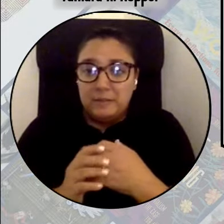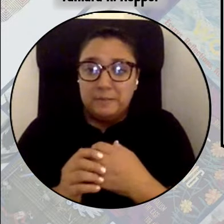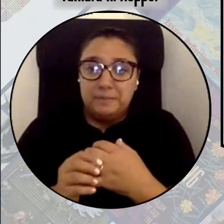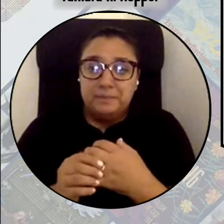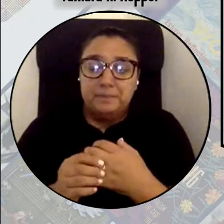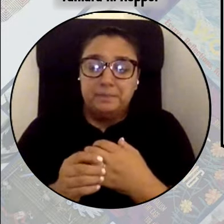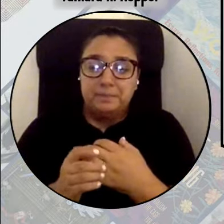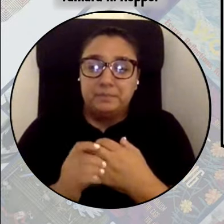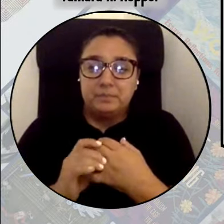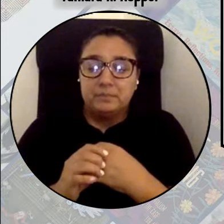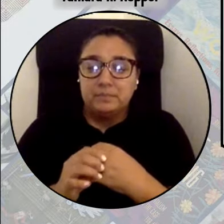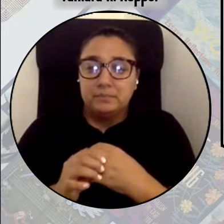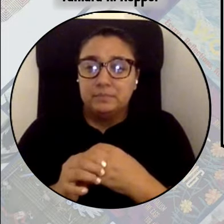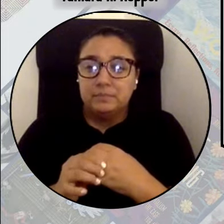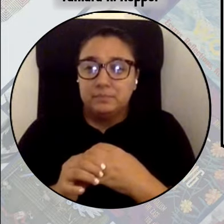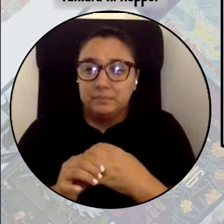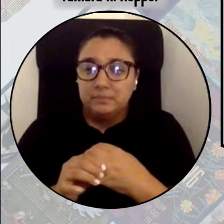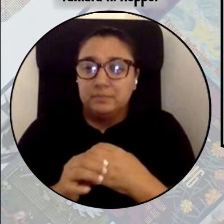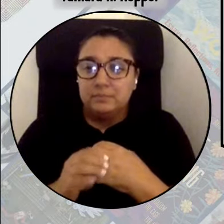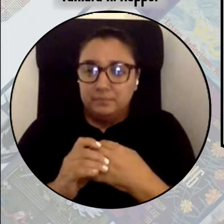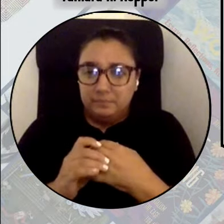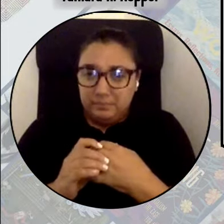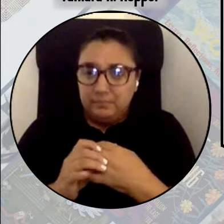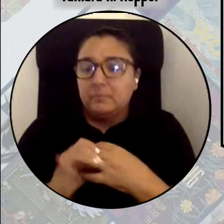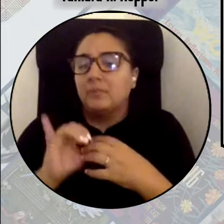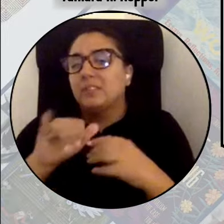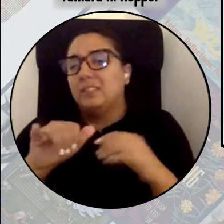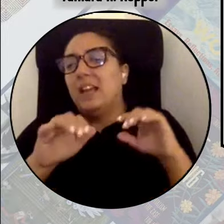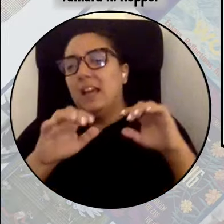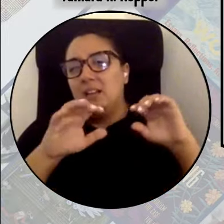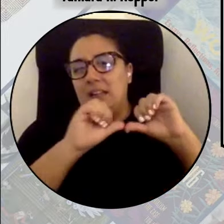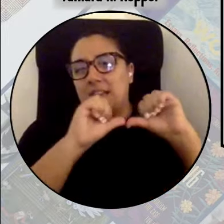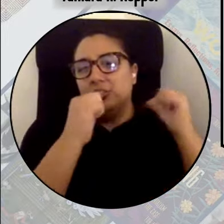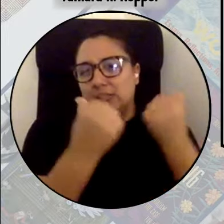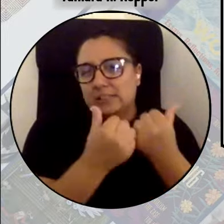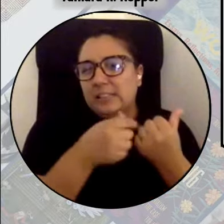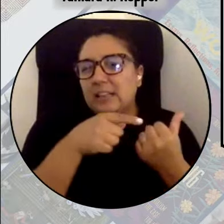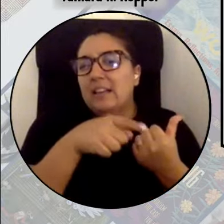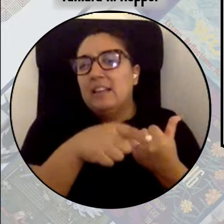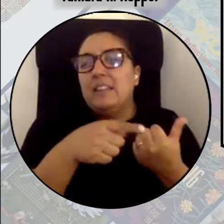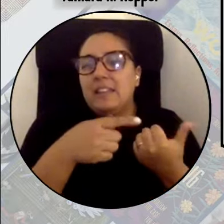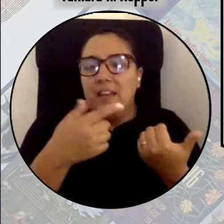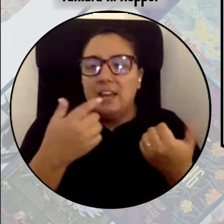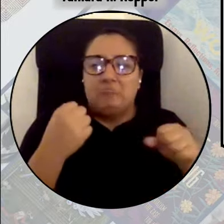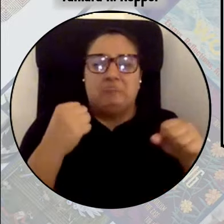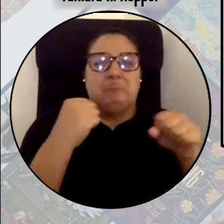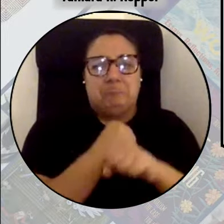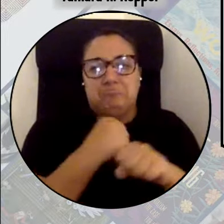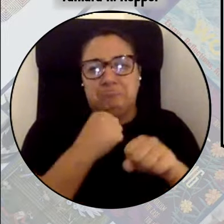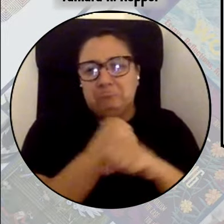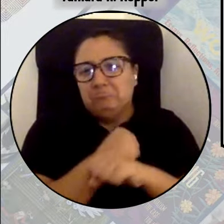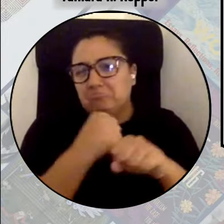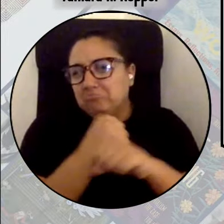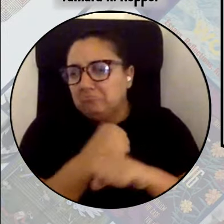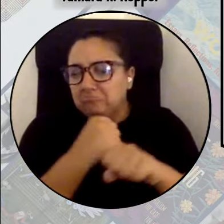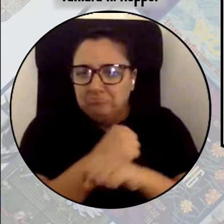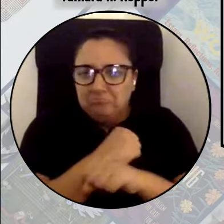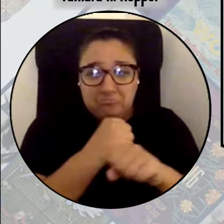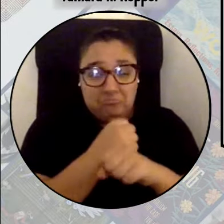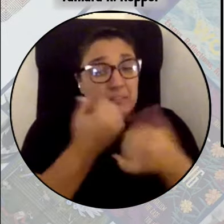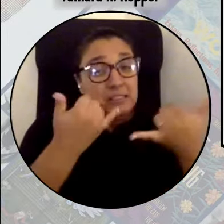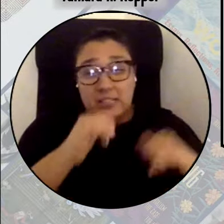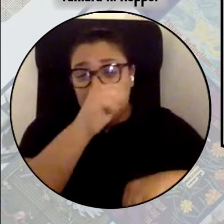worker-led organization now. They had a major kind of political battle and worker battle, and they're still here.